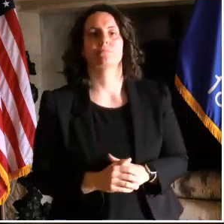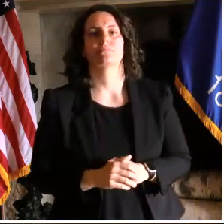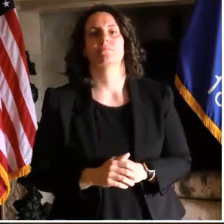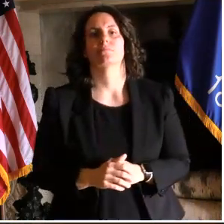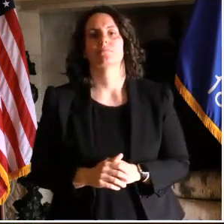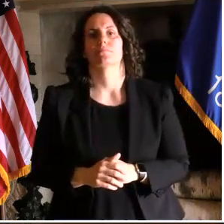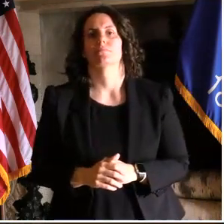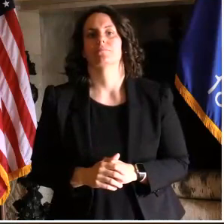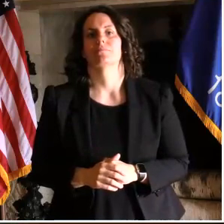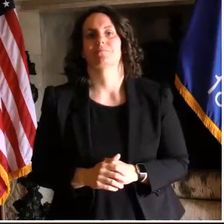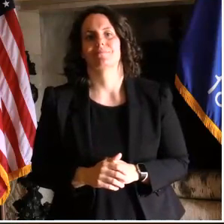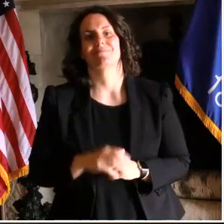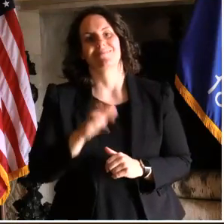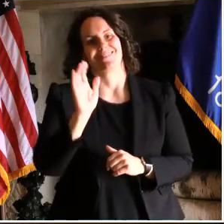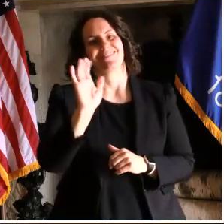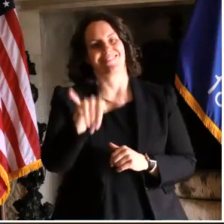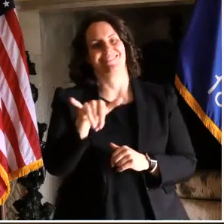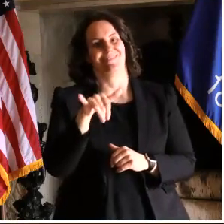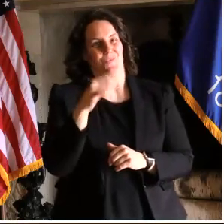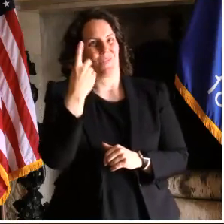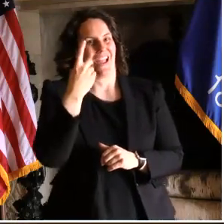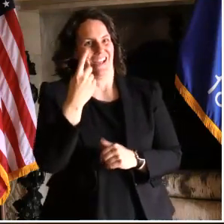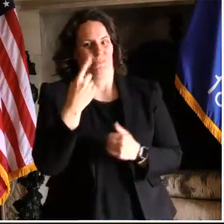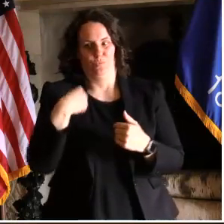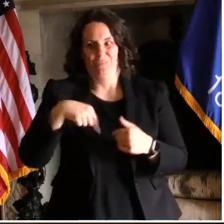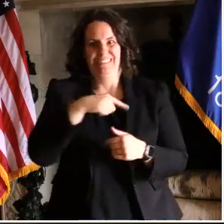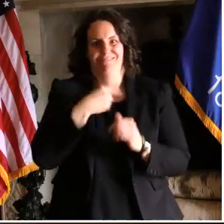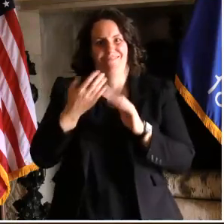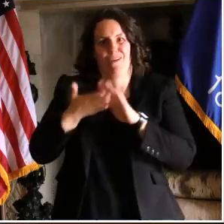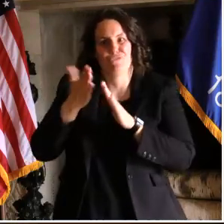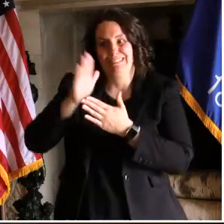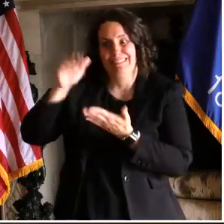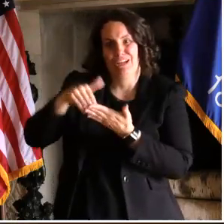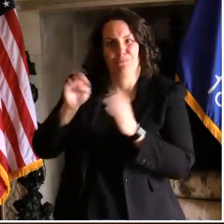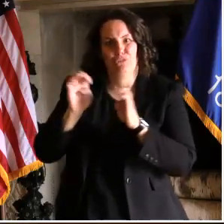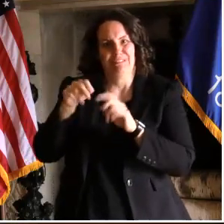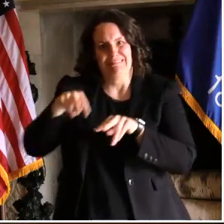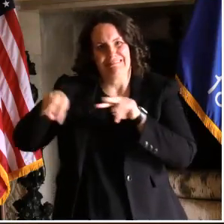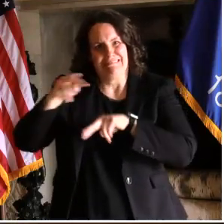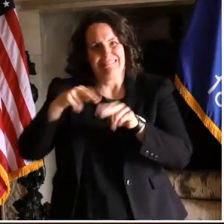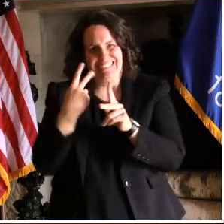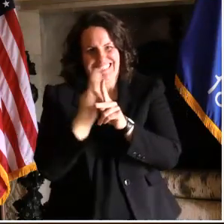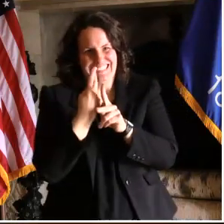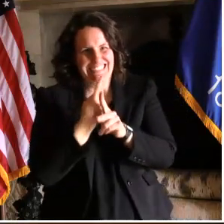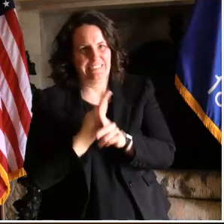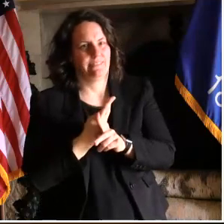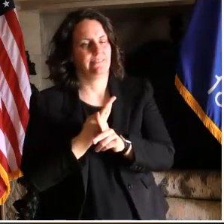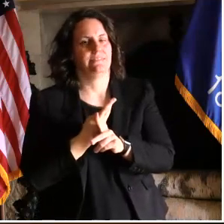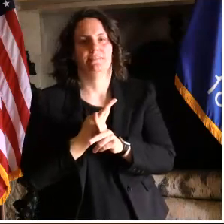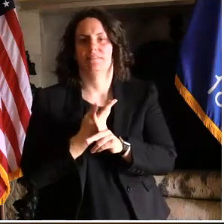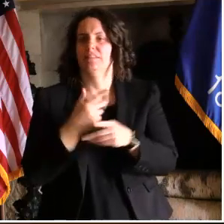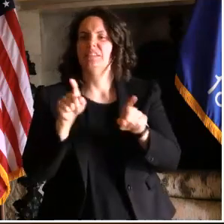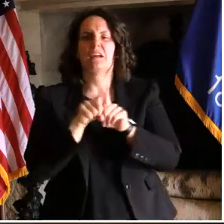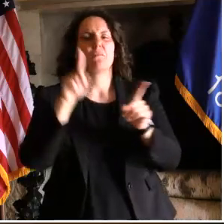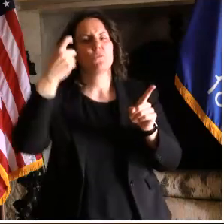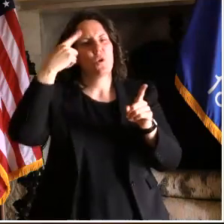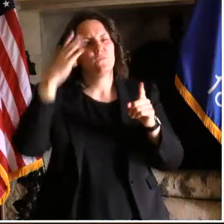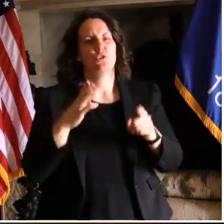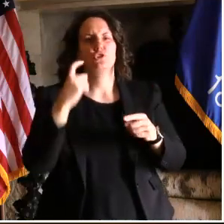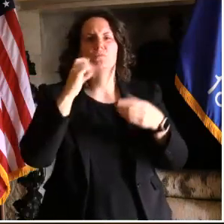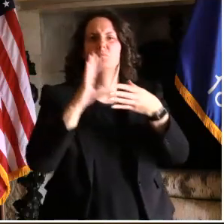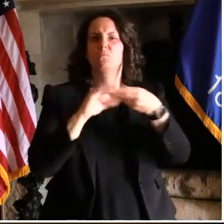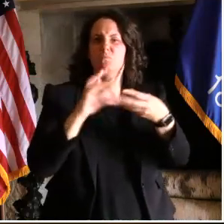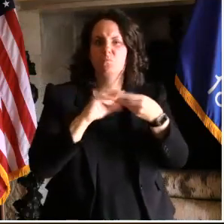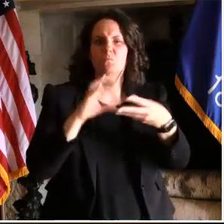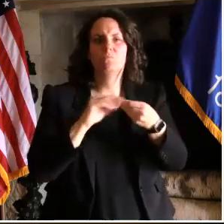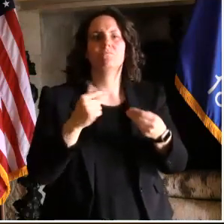doing together at the SEOC. And as the governor mentioned, we have invited representatives from